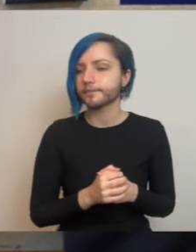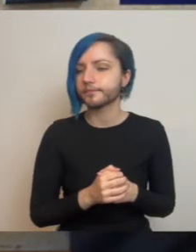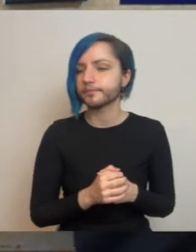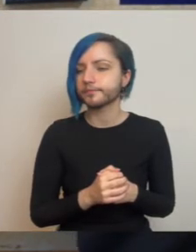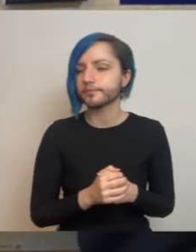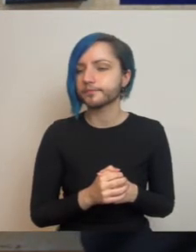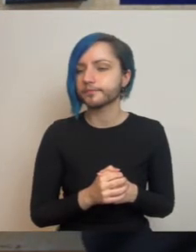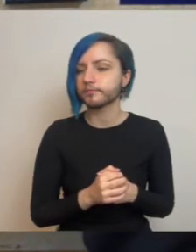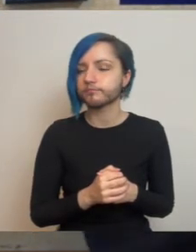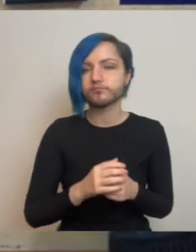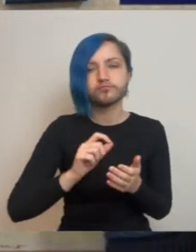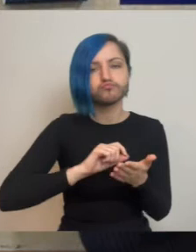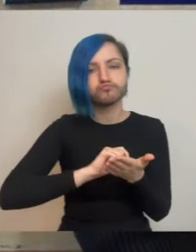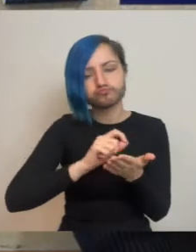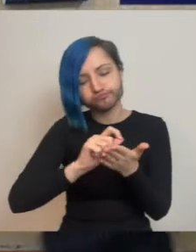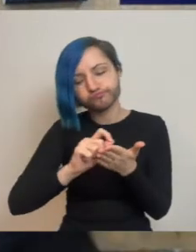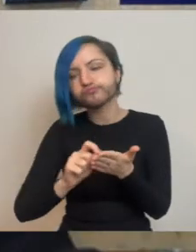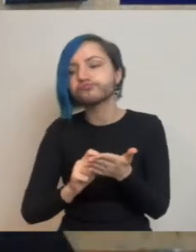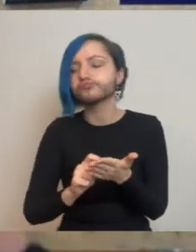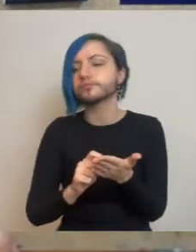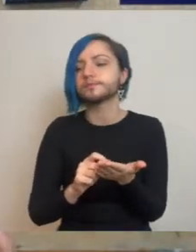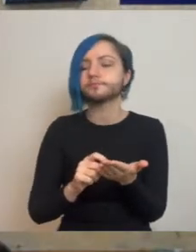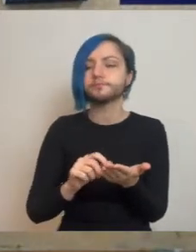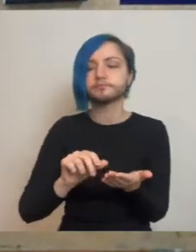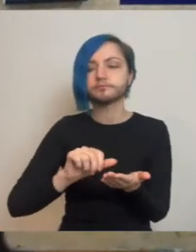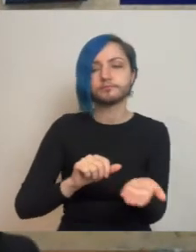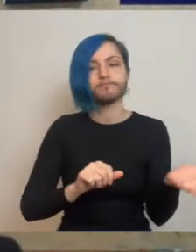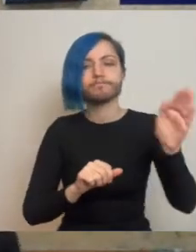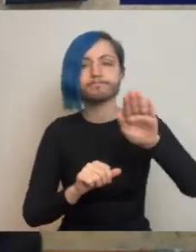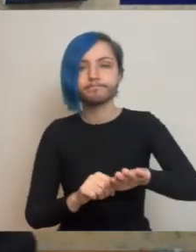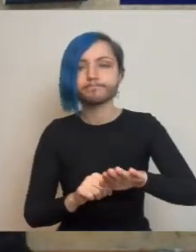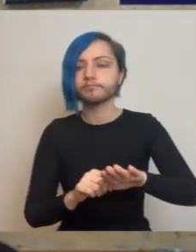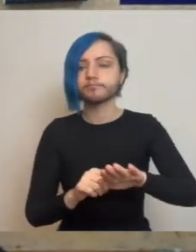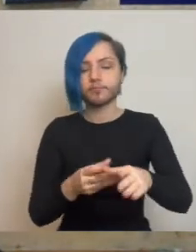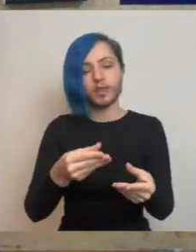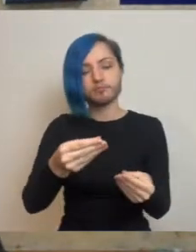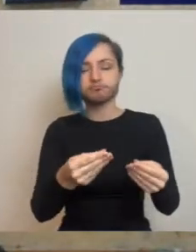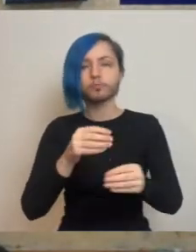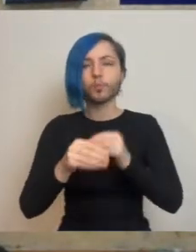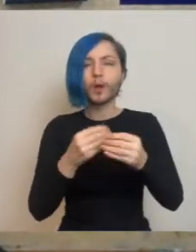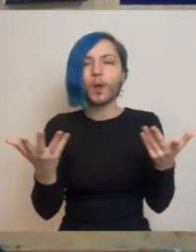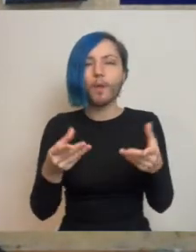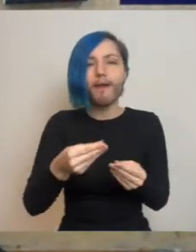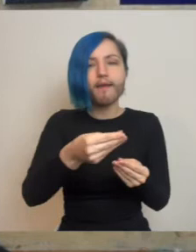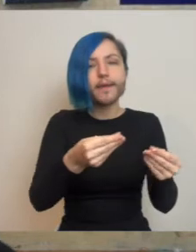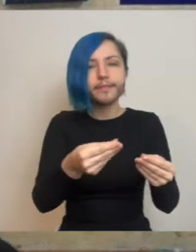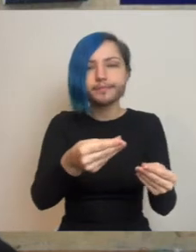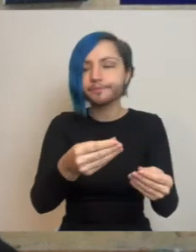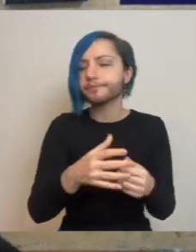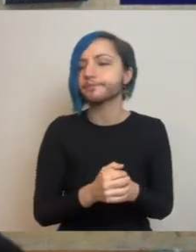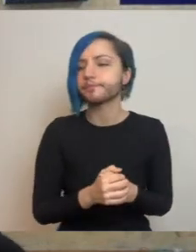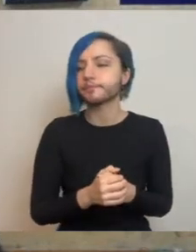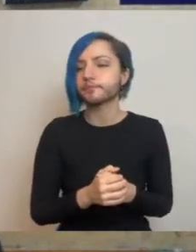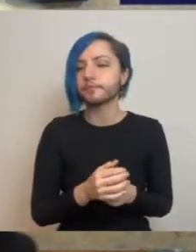Just coating it like that. And then you're going to place the image where you want it to be. And with